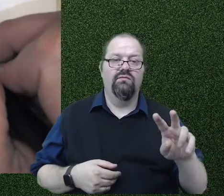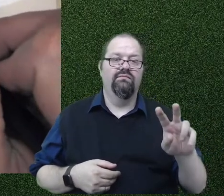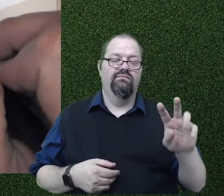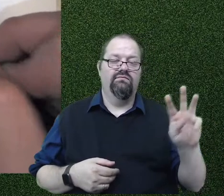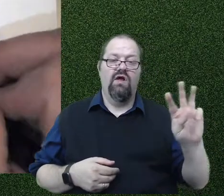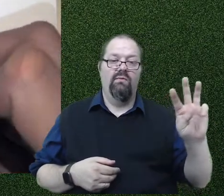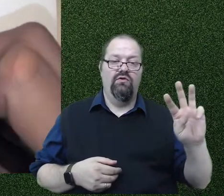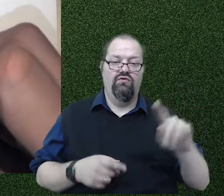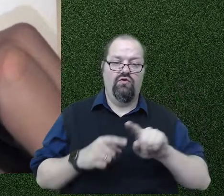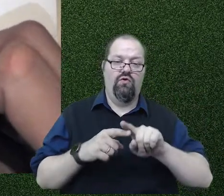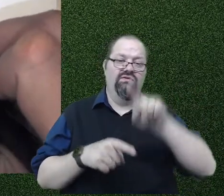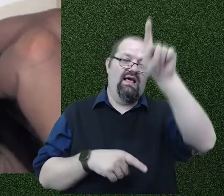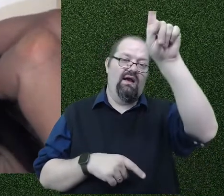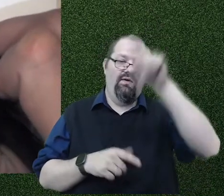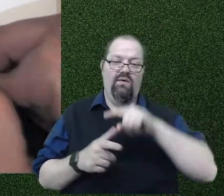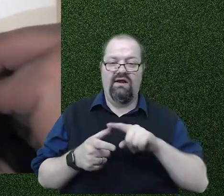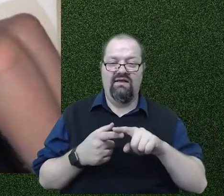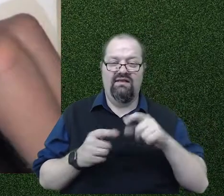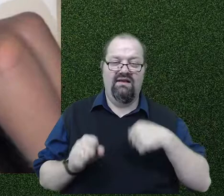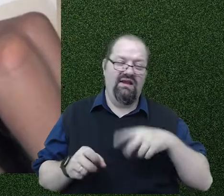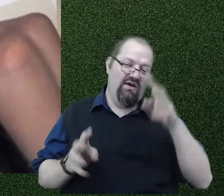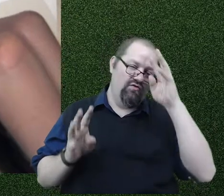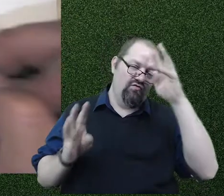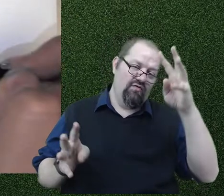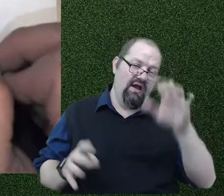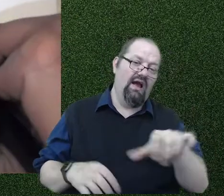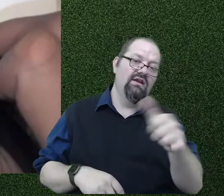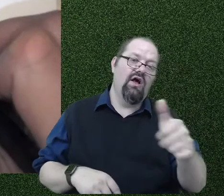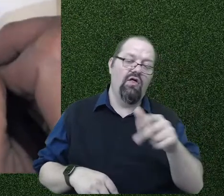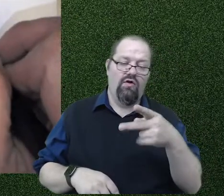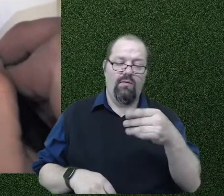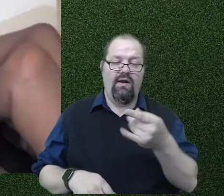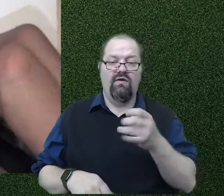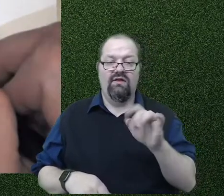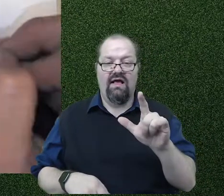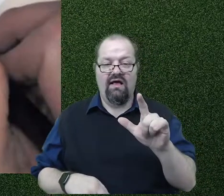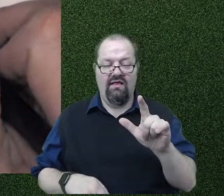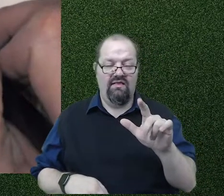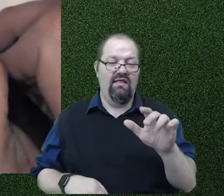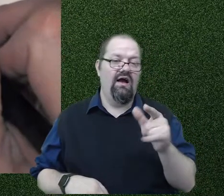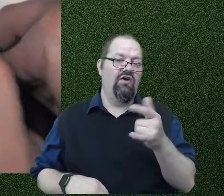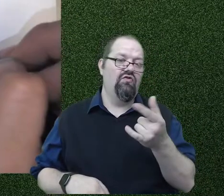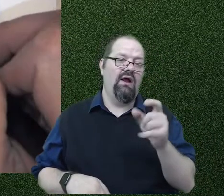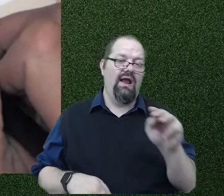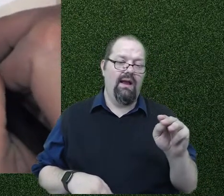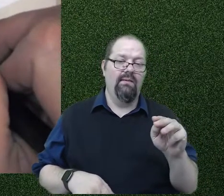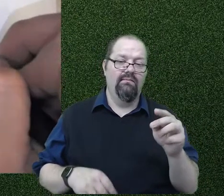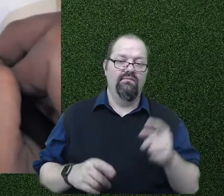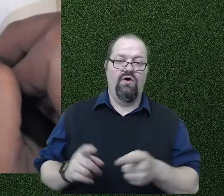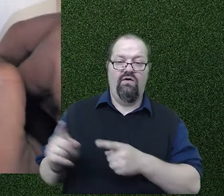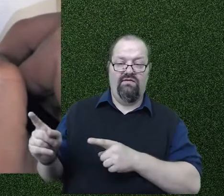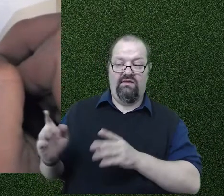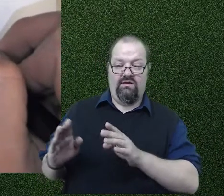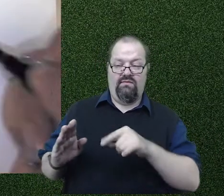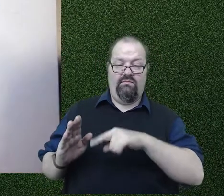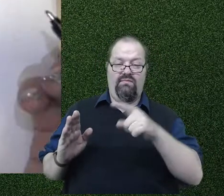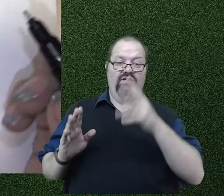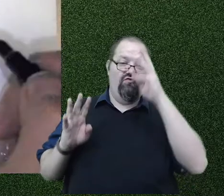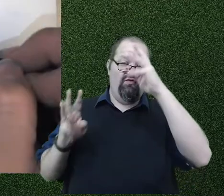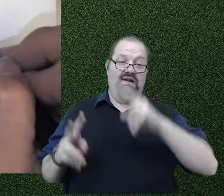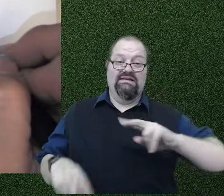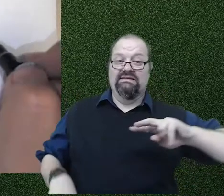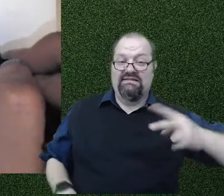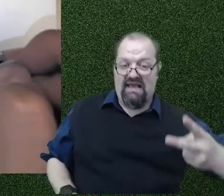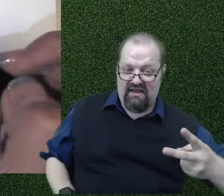way. And I could create parallelograms this way. So there's a v down there. So that must be a v there. And that was w over